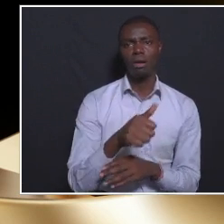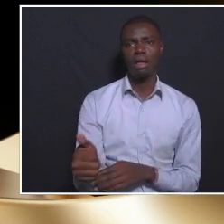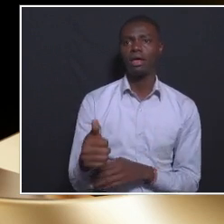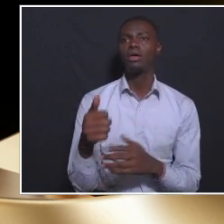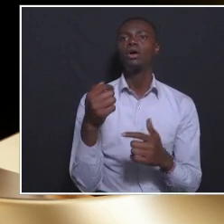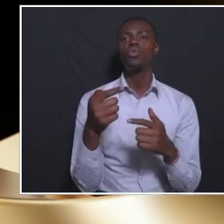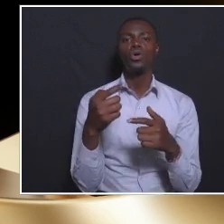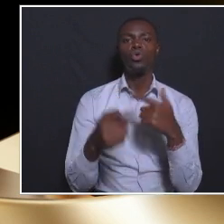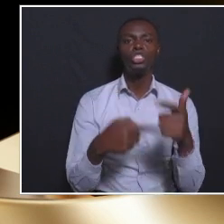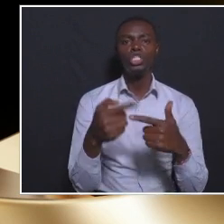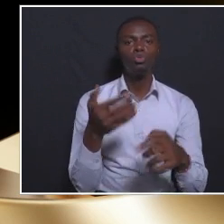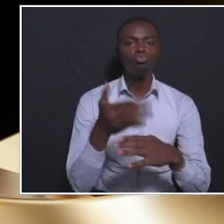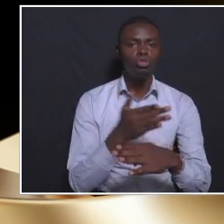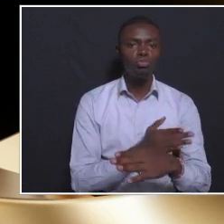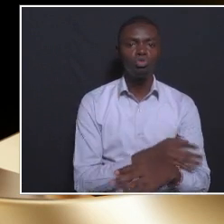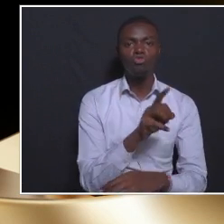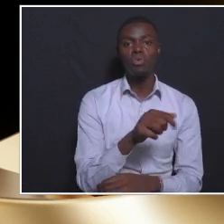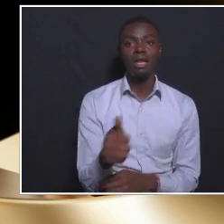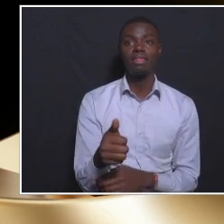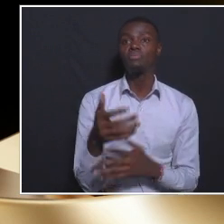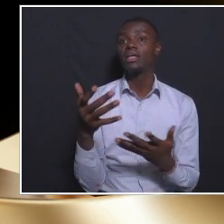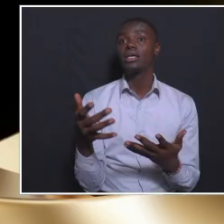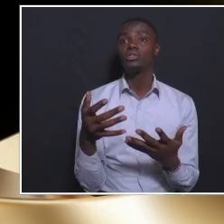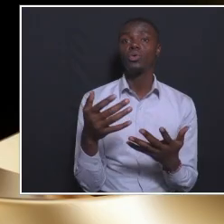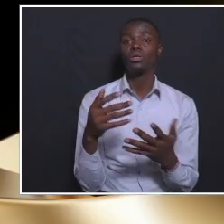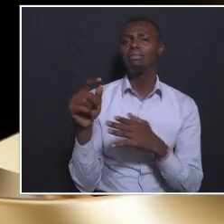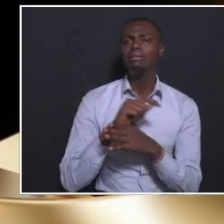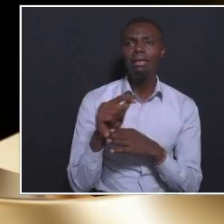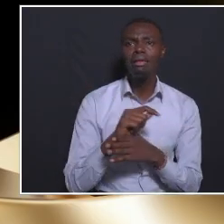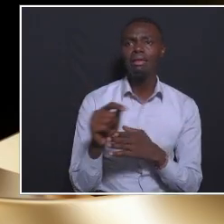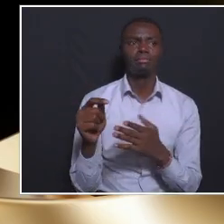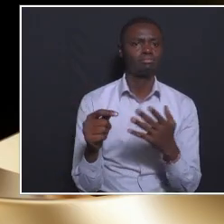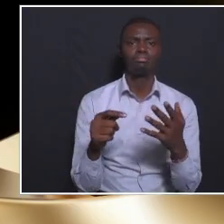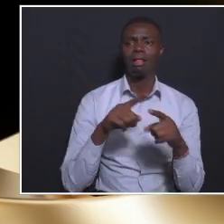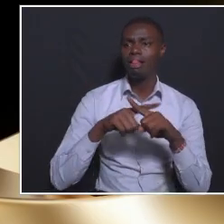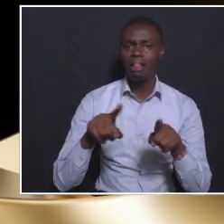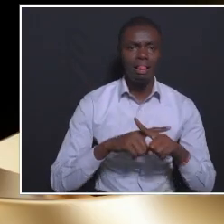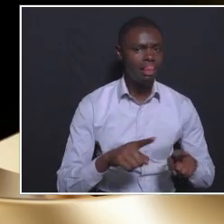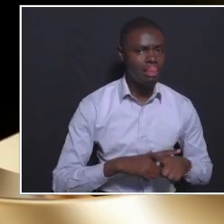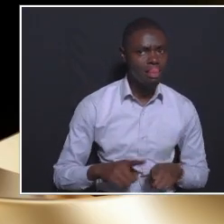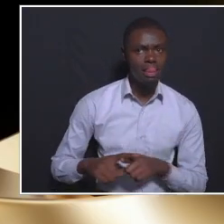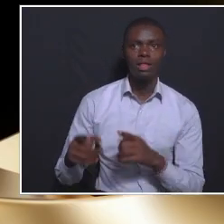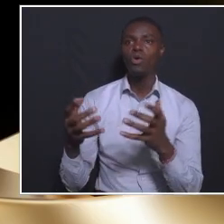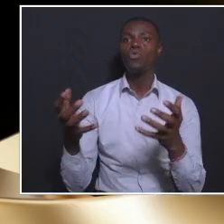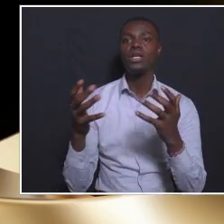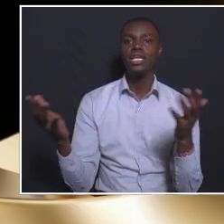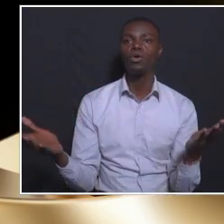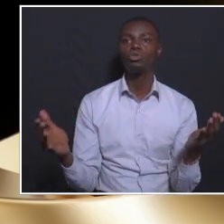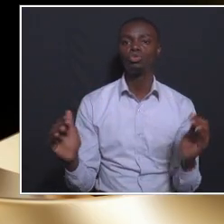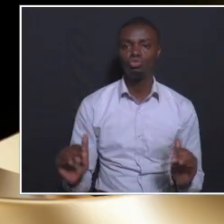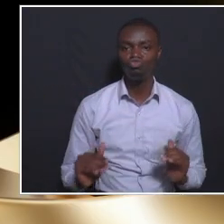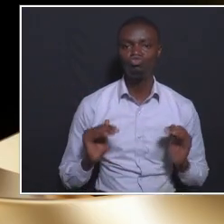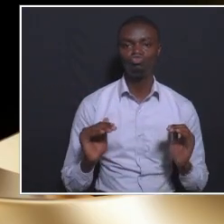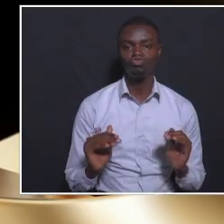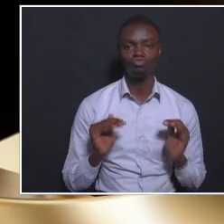on helping each other know, okay, here, these are the trends. Hey, this one has released this one. We also need to catch up. Hey, this one is doing